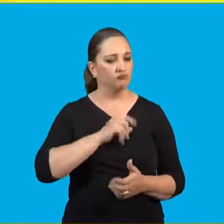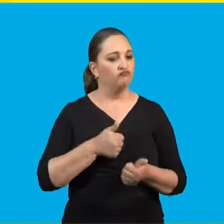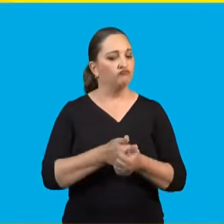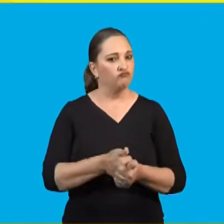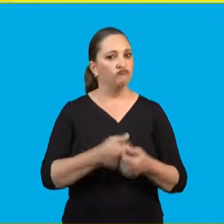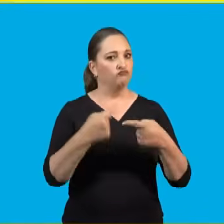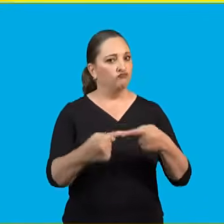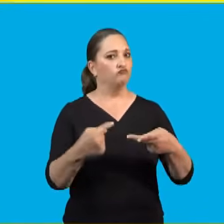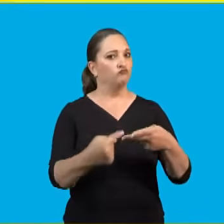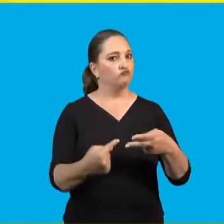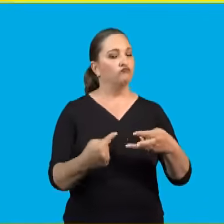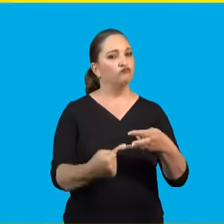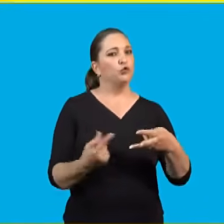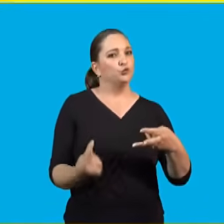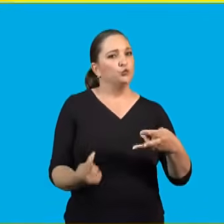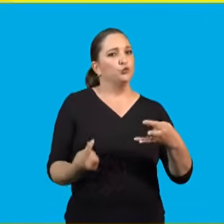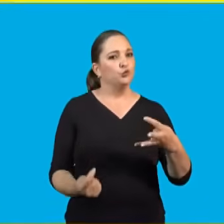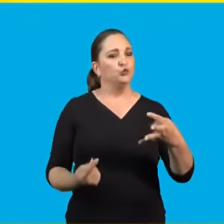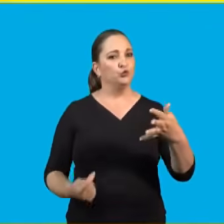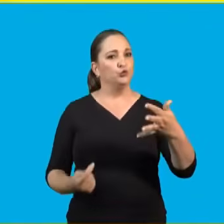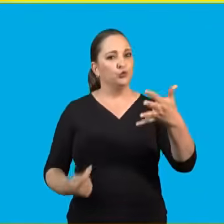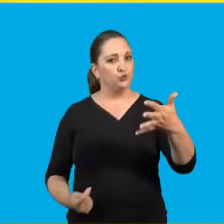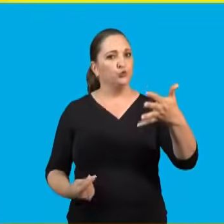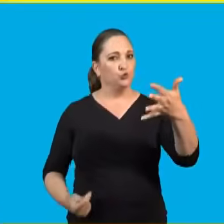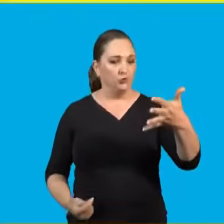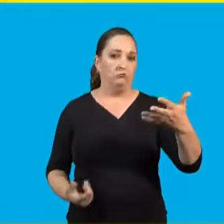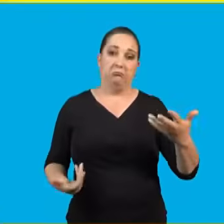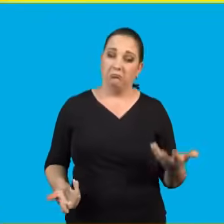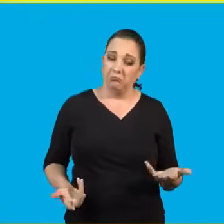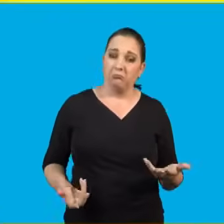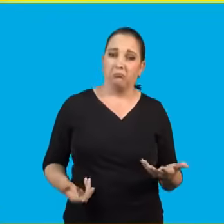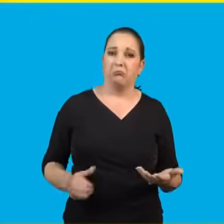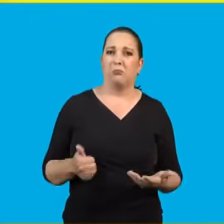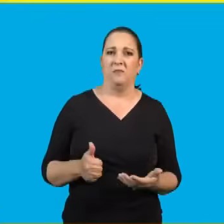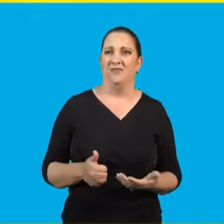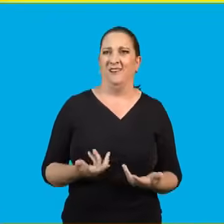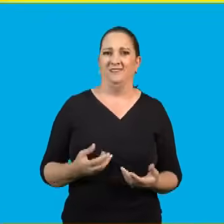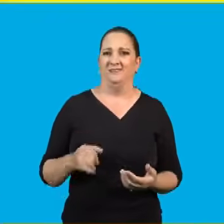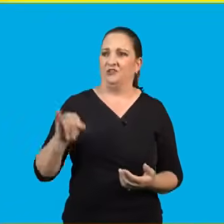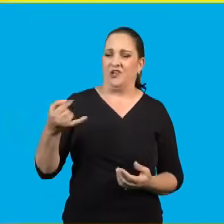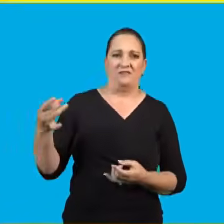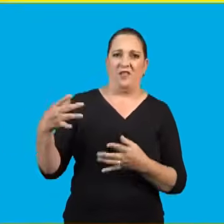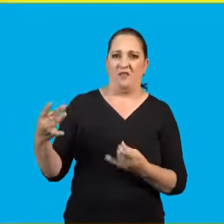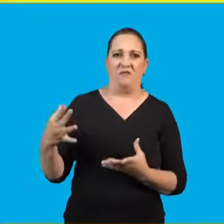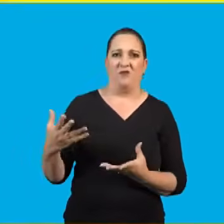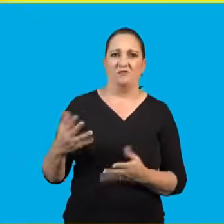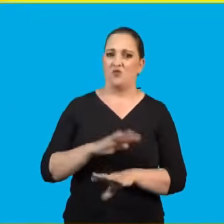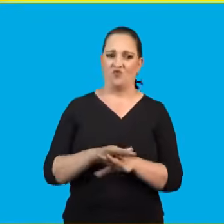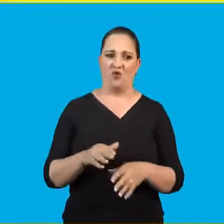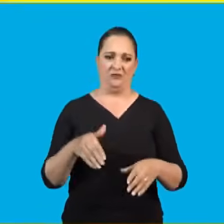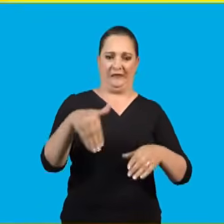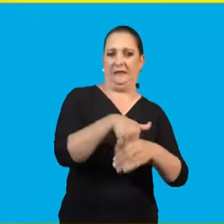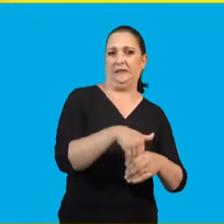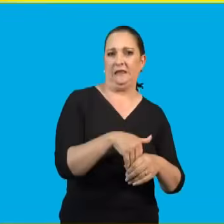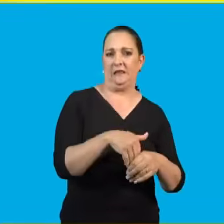instructions and do exactly what you are asked to do, instead of giving irrelevant information or not taking